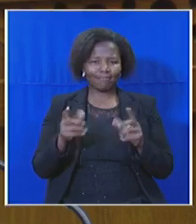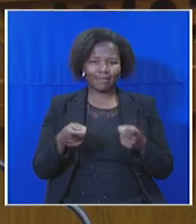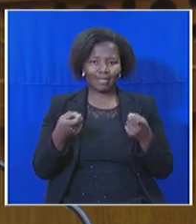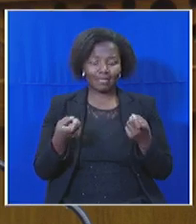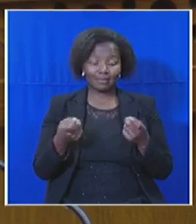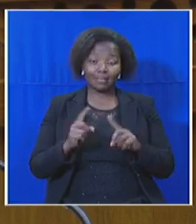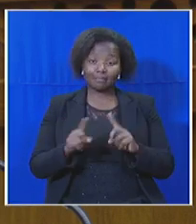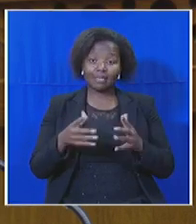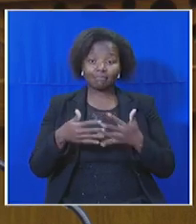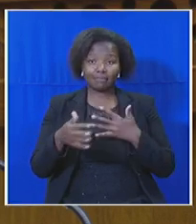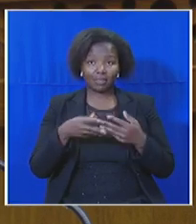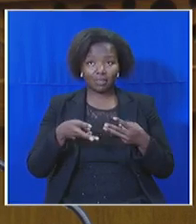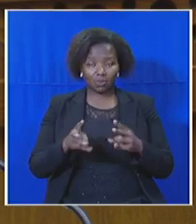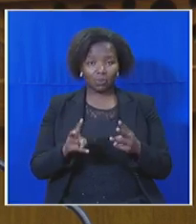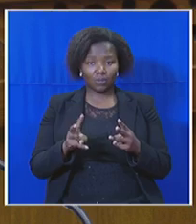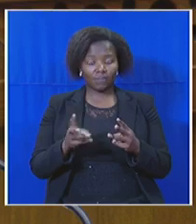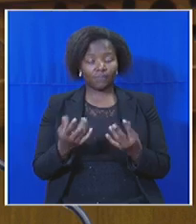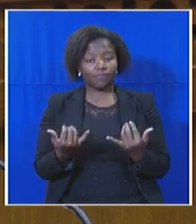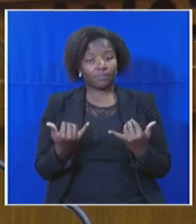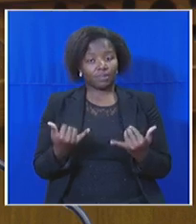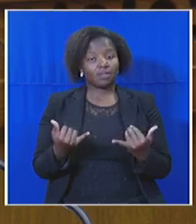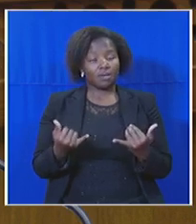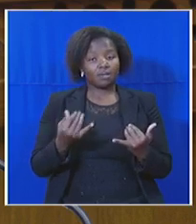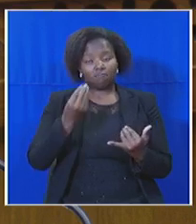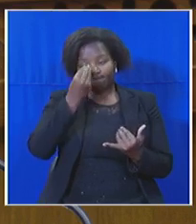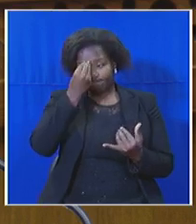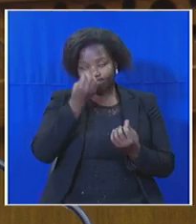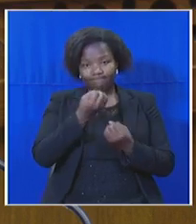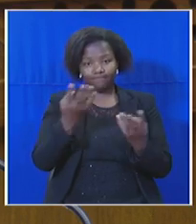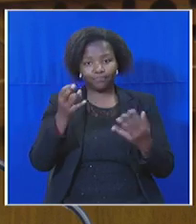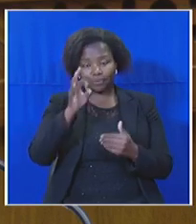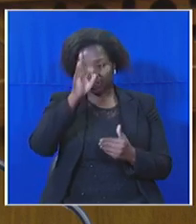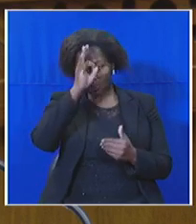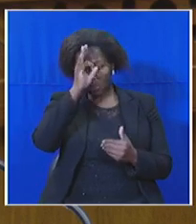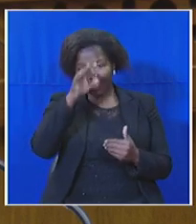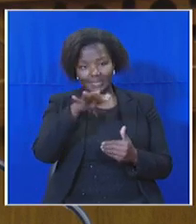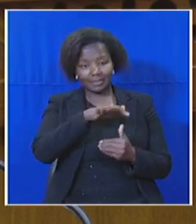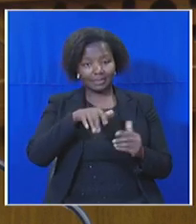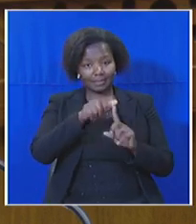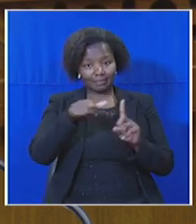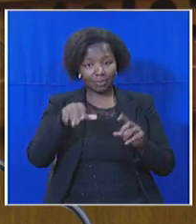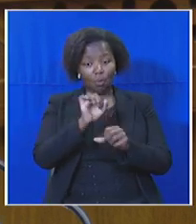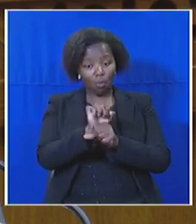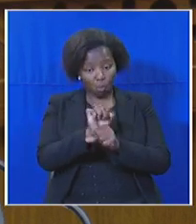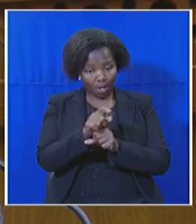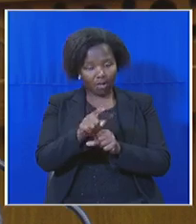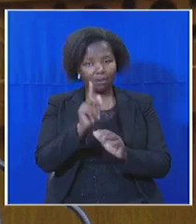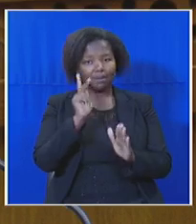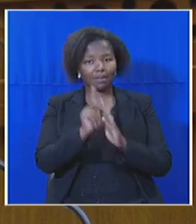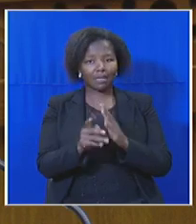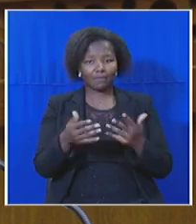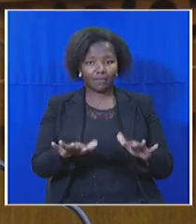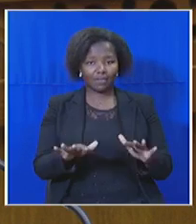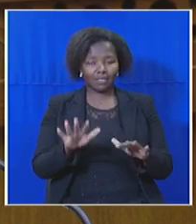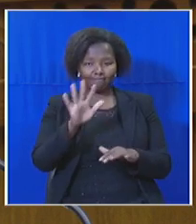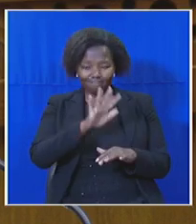Nevertheless, we shall make the point that most of the members of the police are killed while on duty. More than 2/3, in